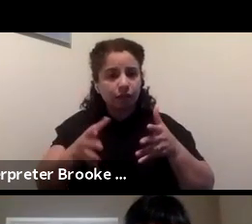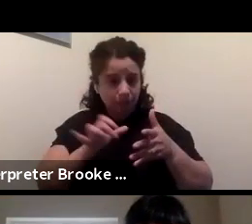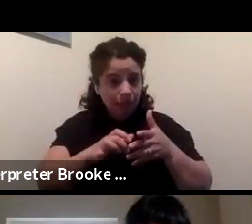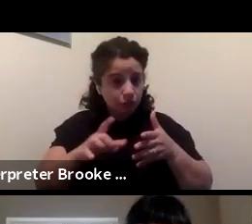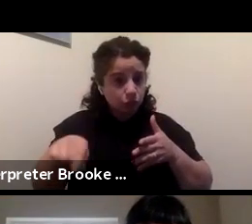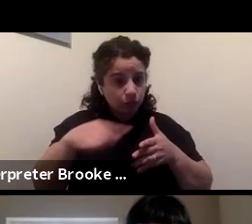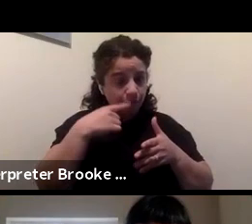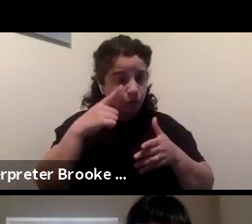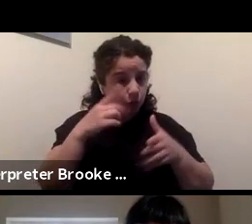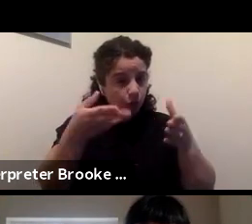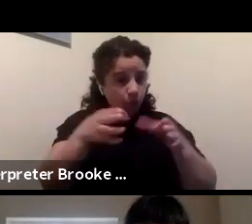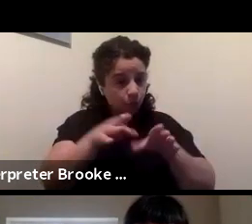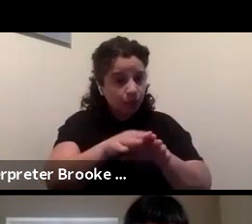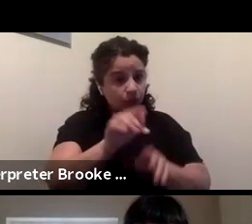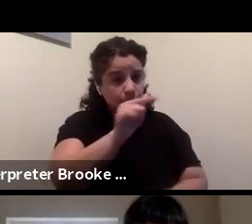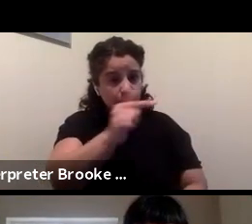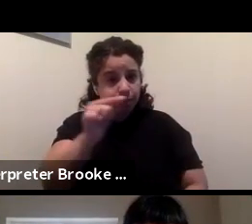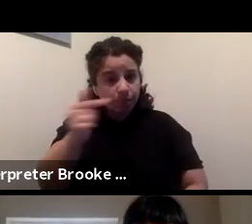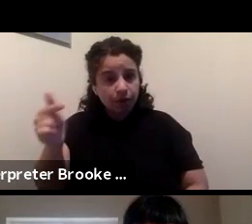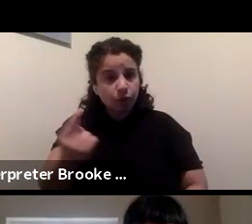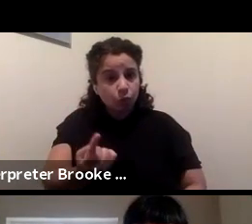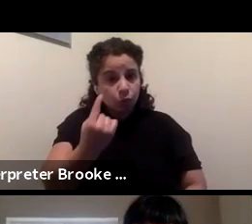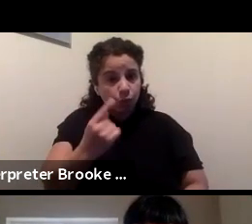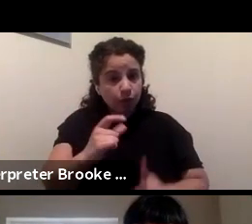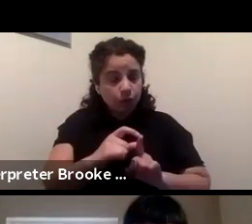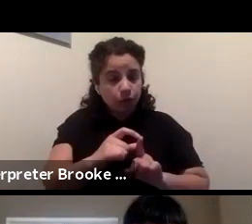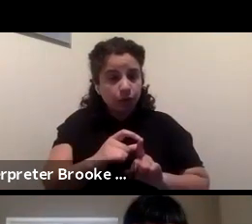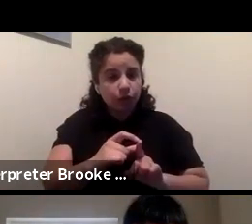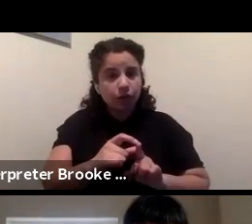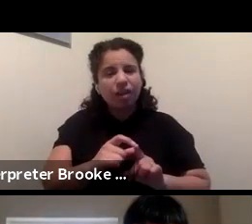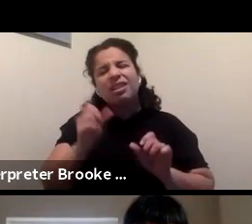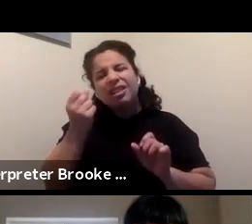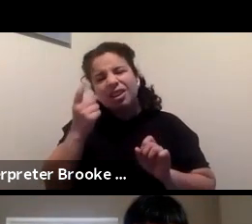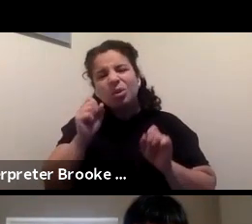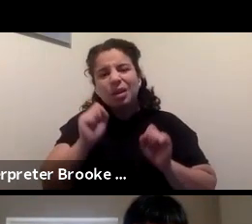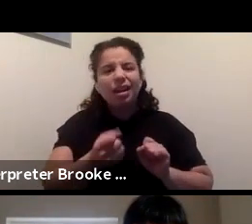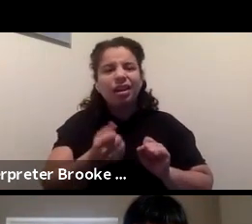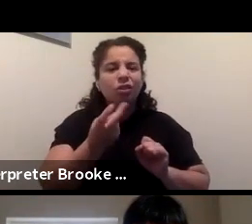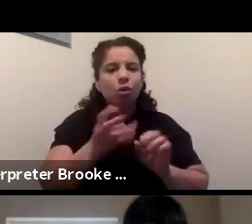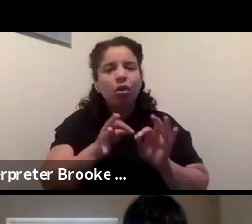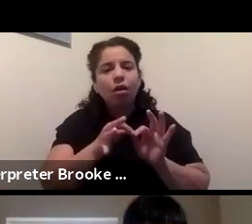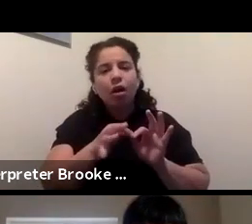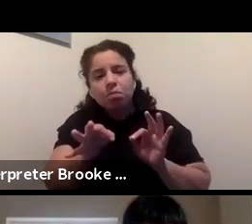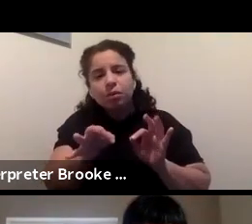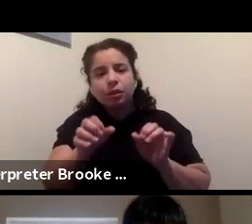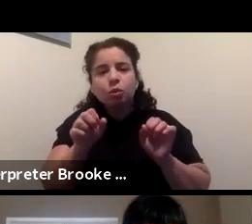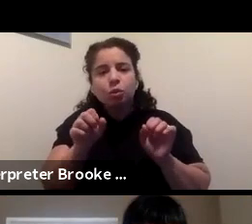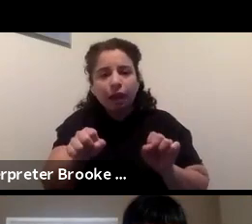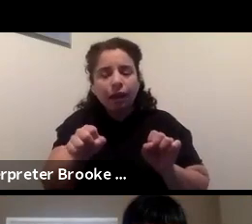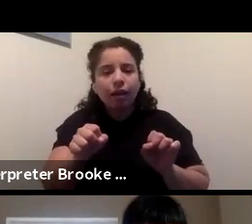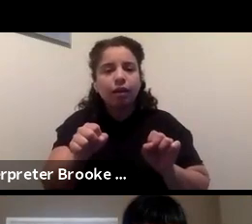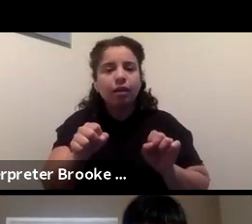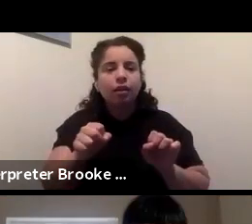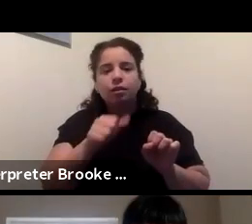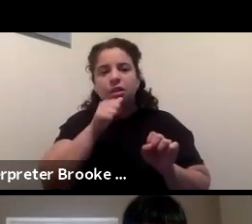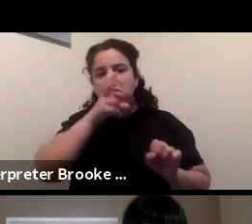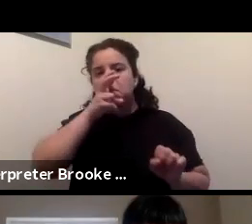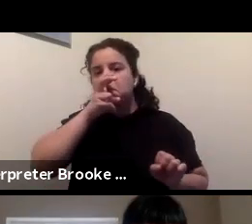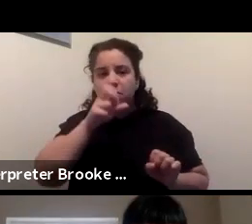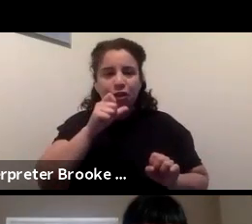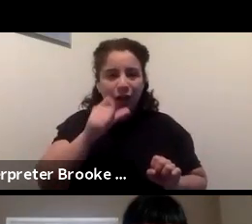movement that kind of sums up, and it can be a couple of words. We're not overly prescriptive here, to close us out, and then we